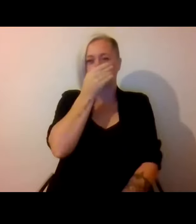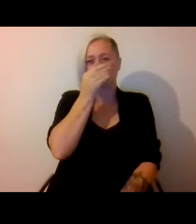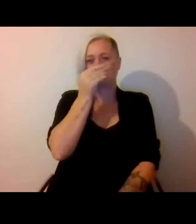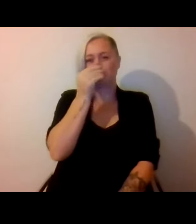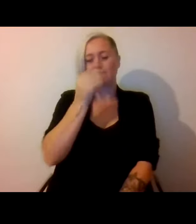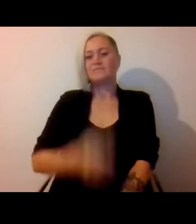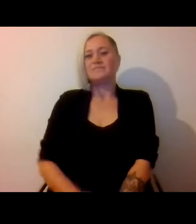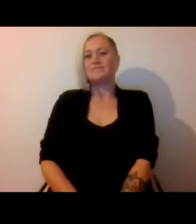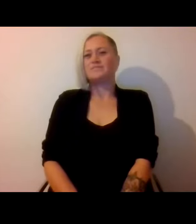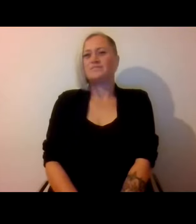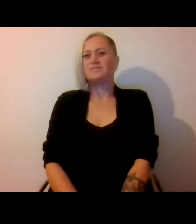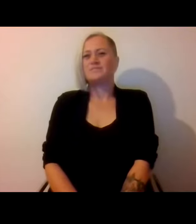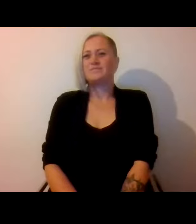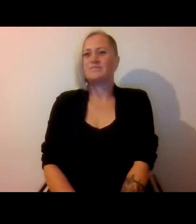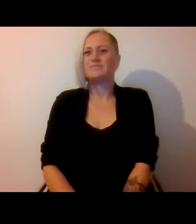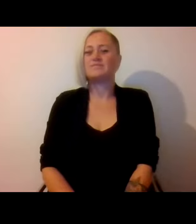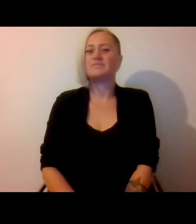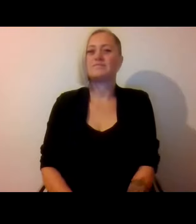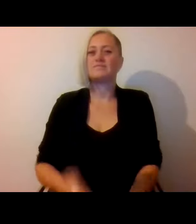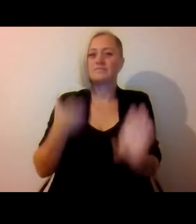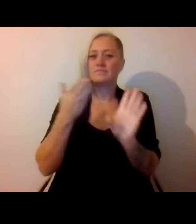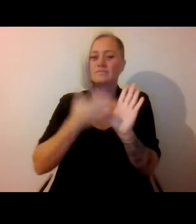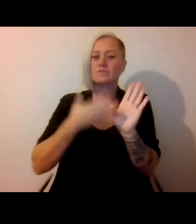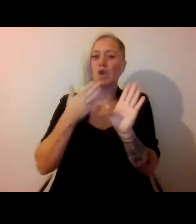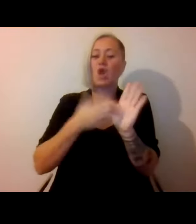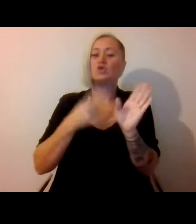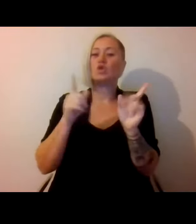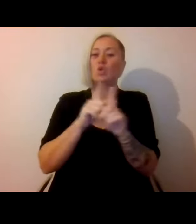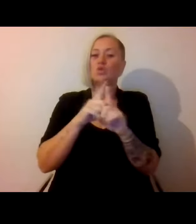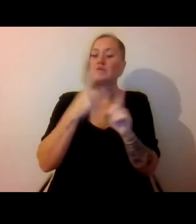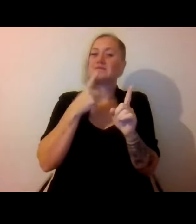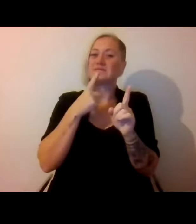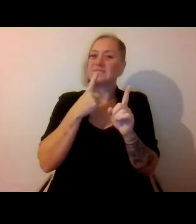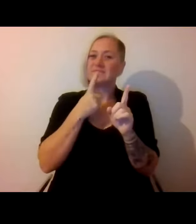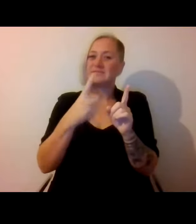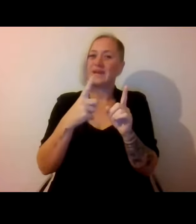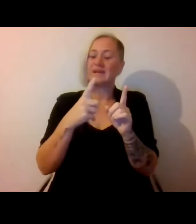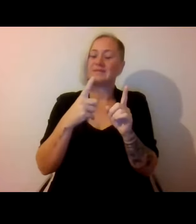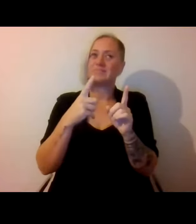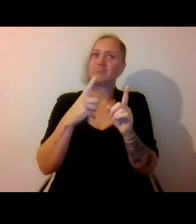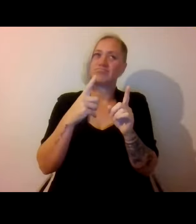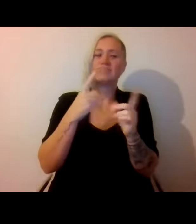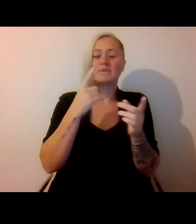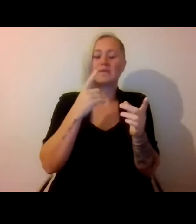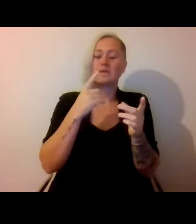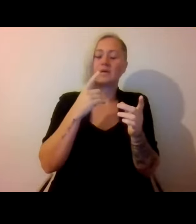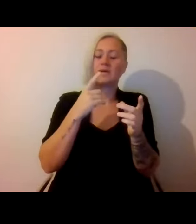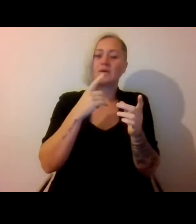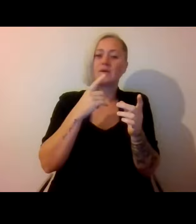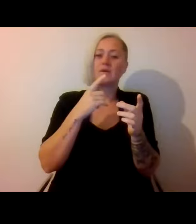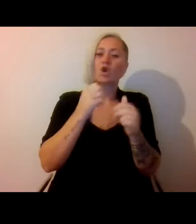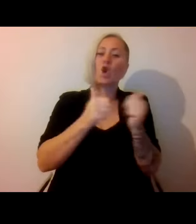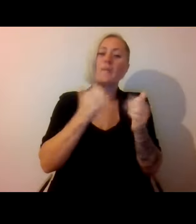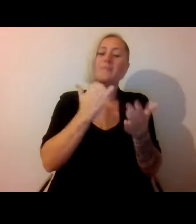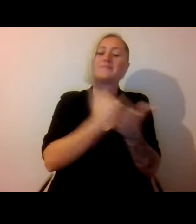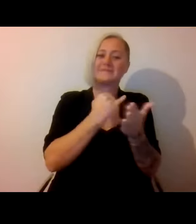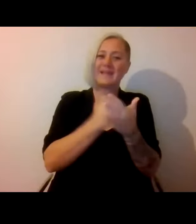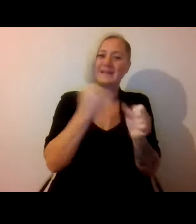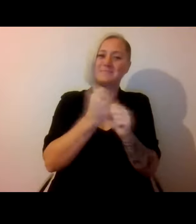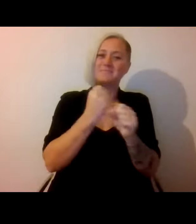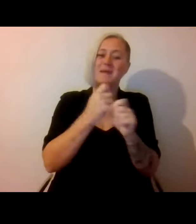The psychologist also observed common mistakes made by hearing and deaf mental health professionals when they're working